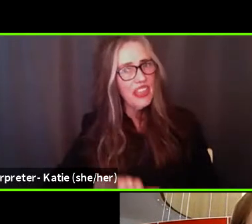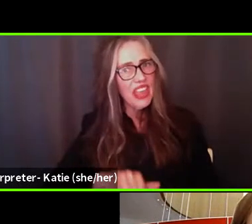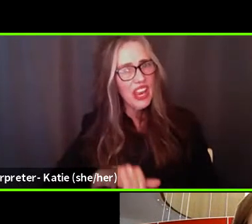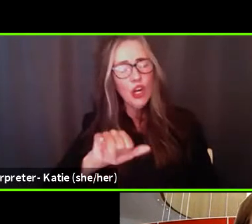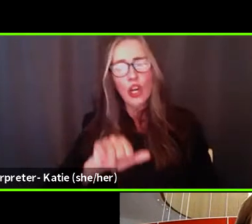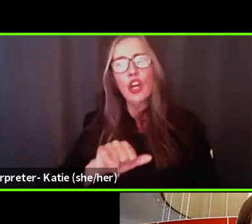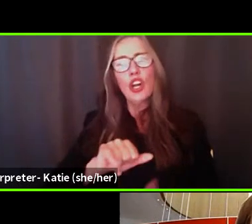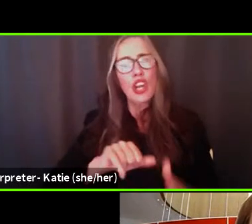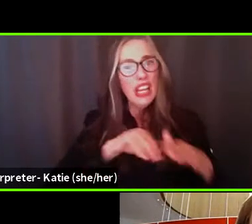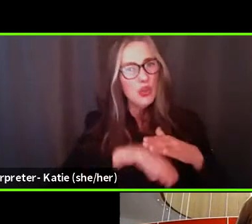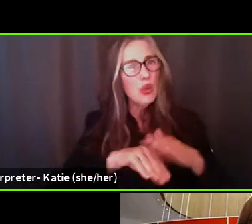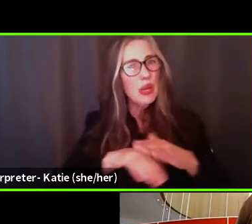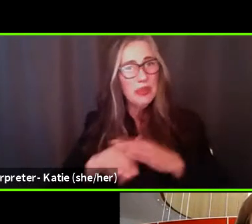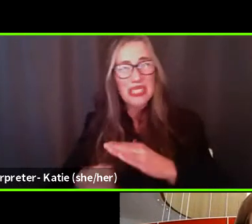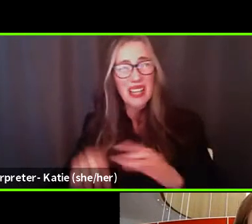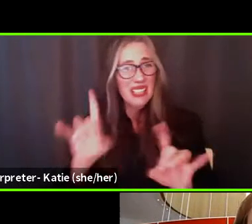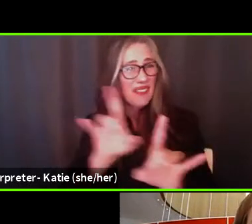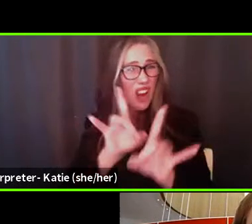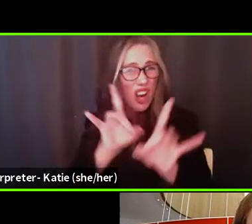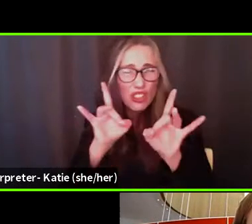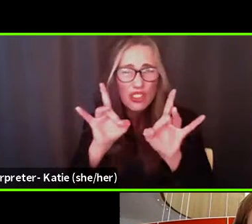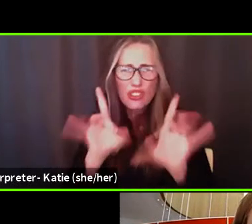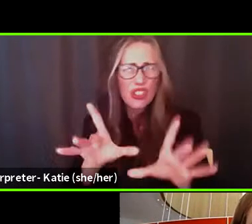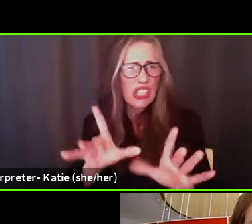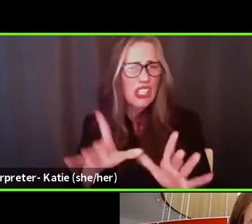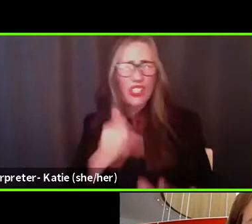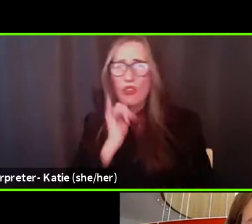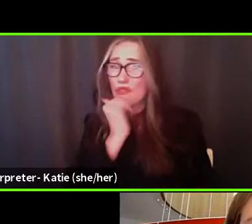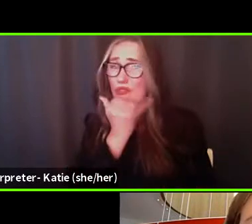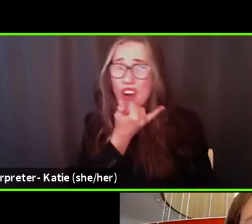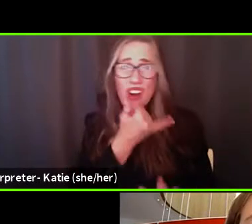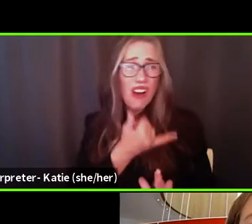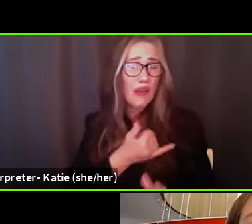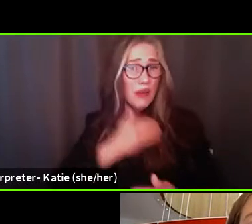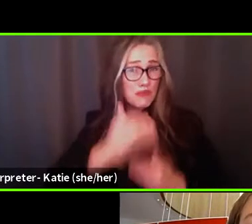preventing such future harms